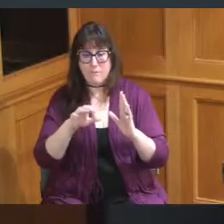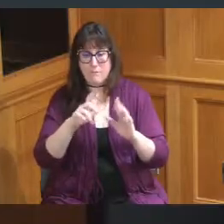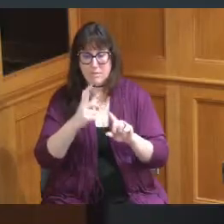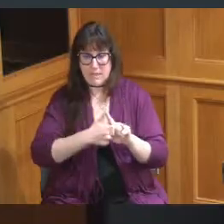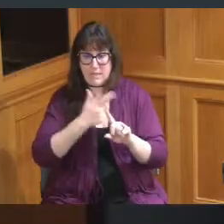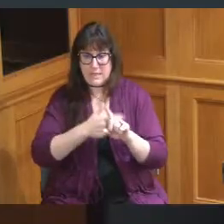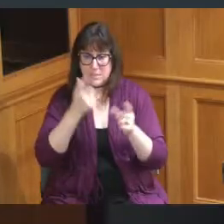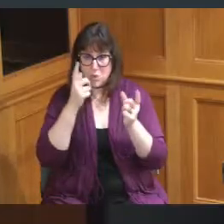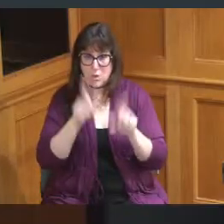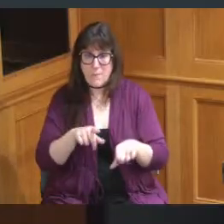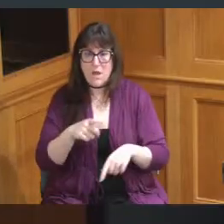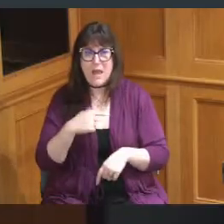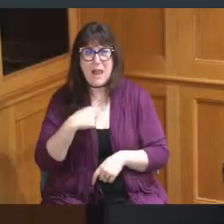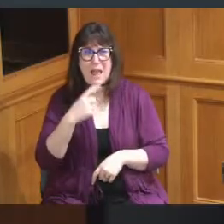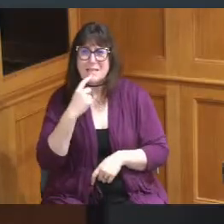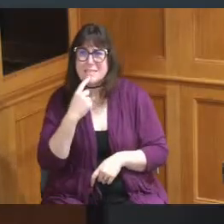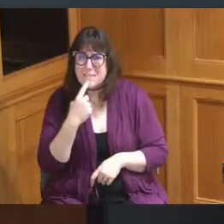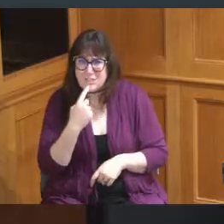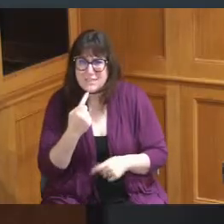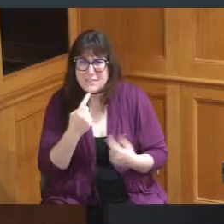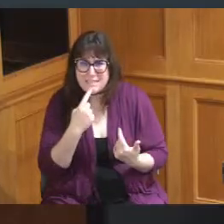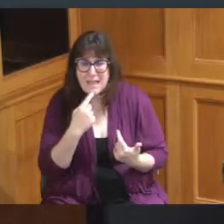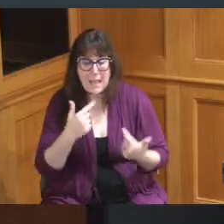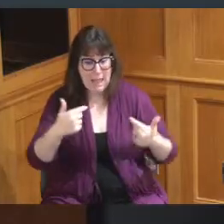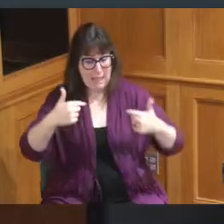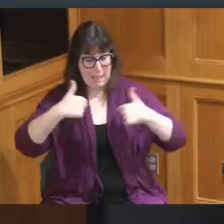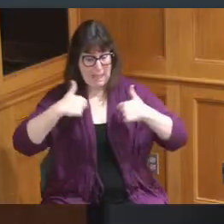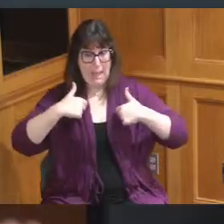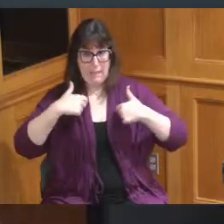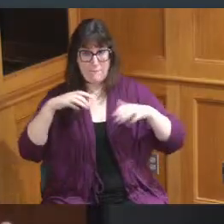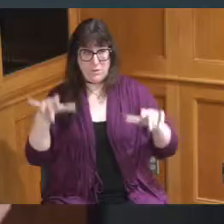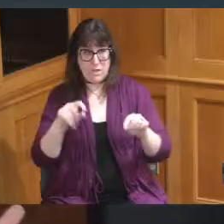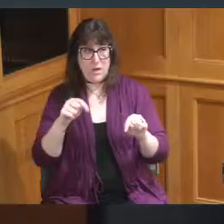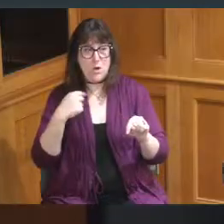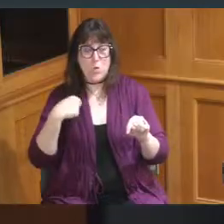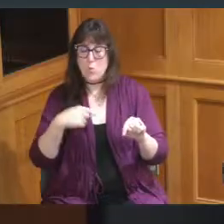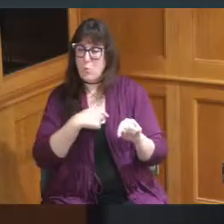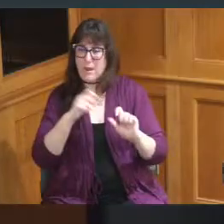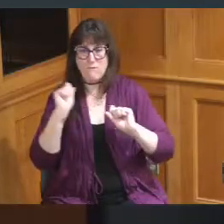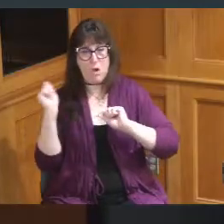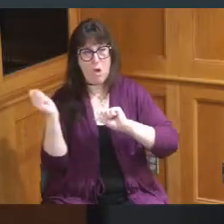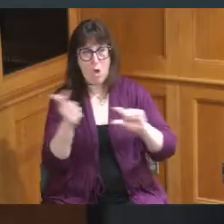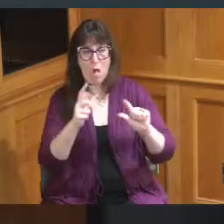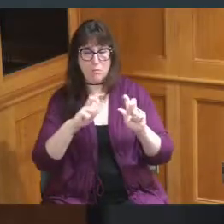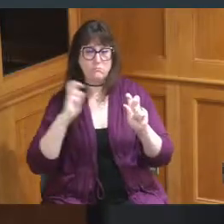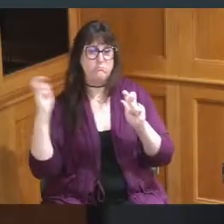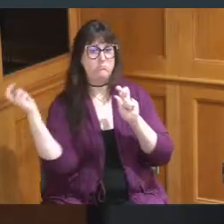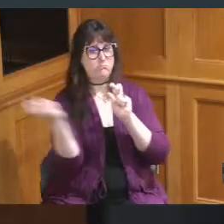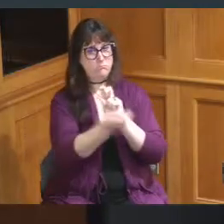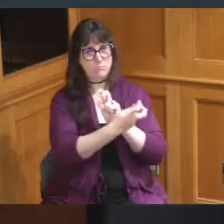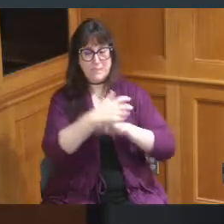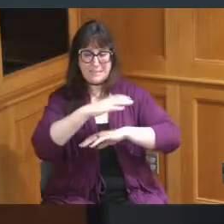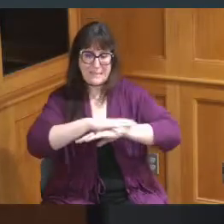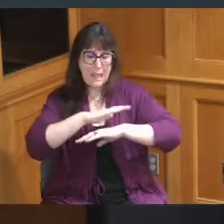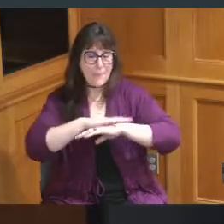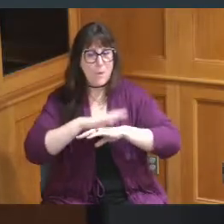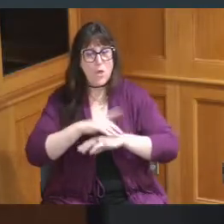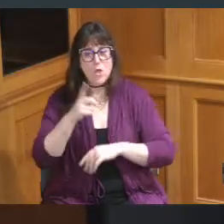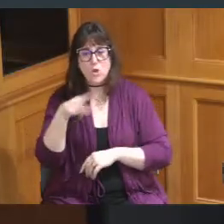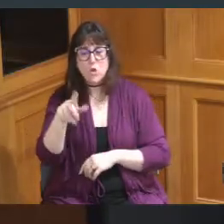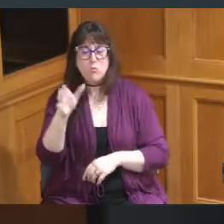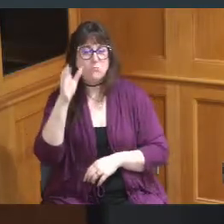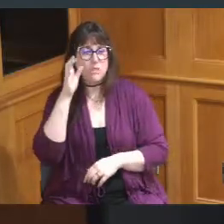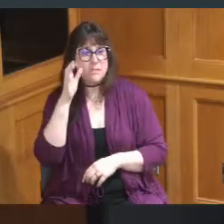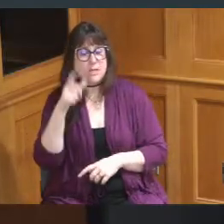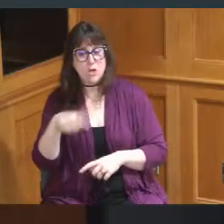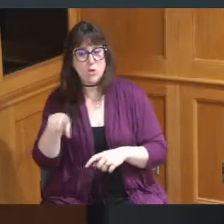I say, seriously, when I say I've done that, we put it all on the table. You guys listened, and you fought for it, and you stood